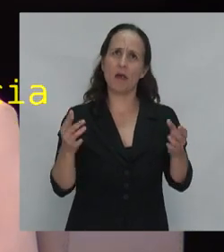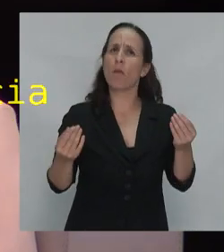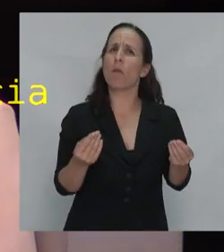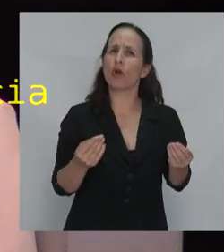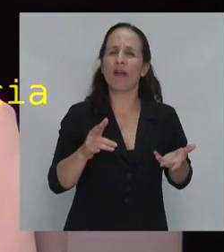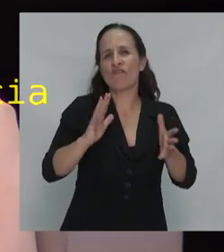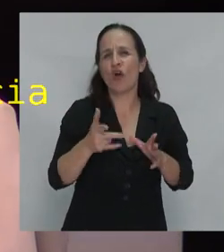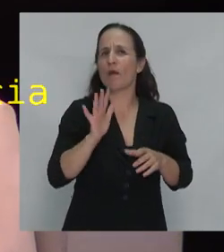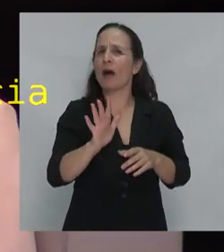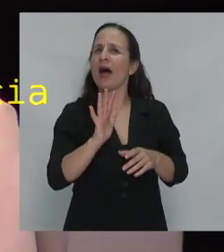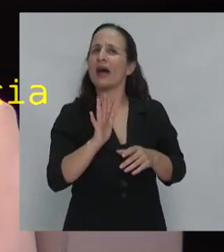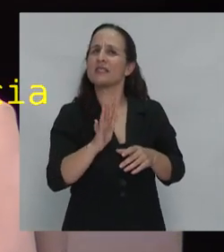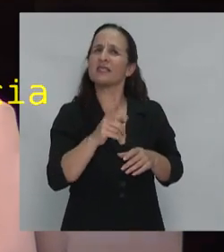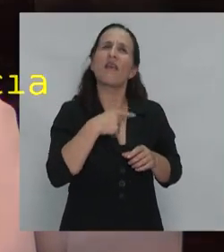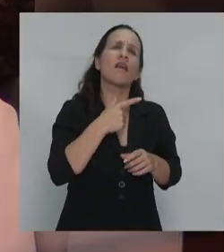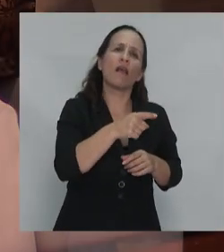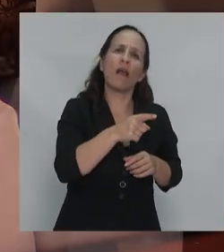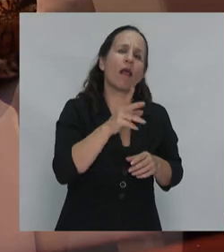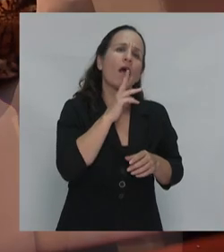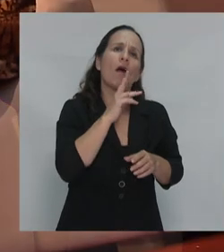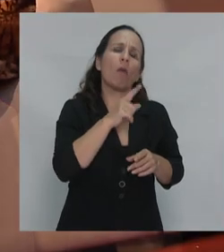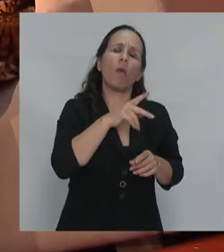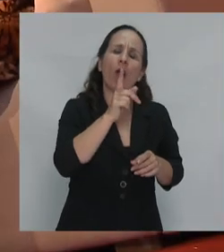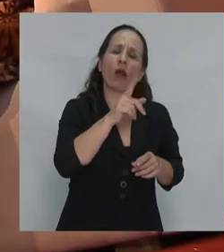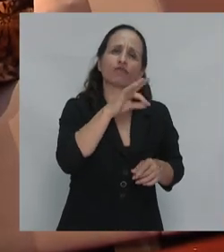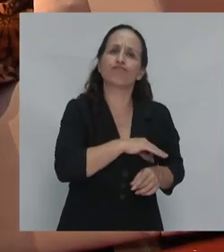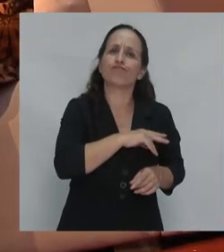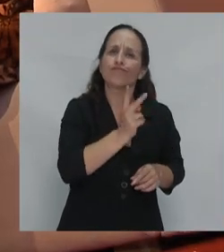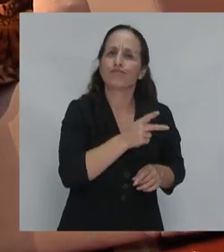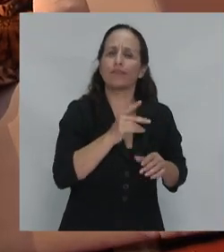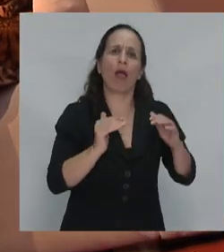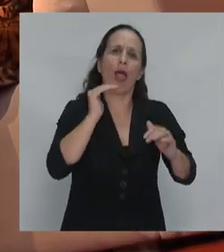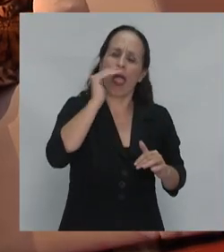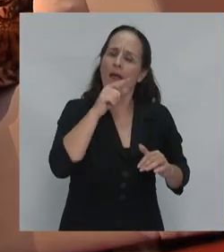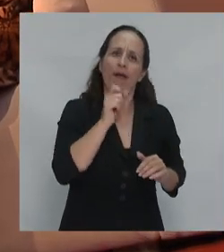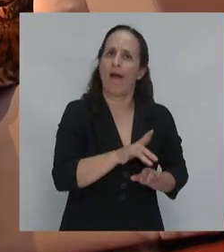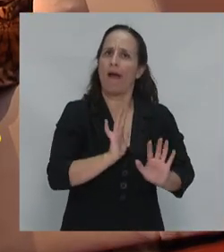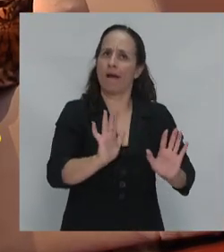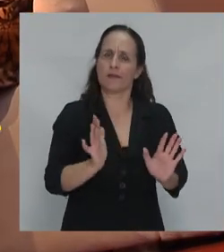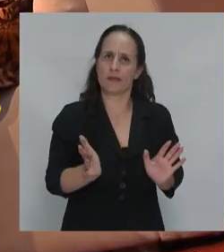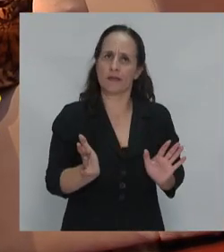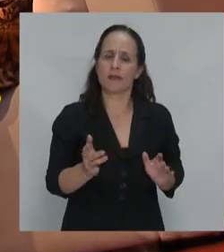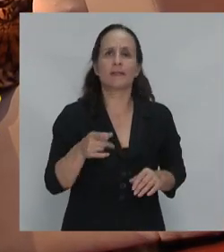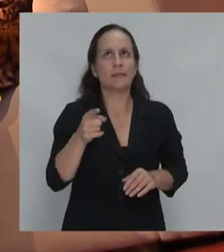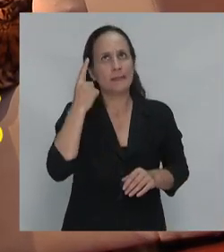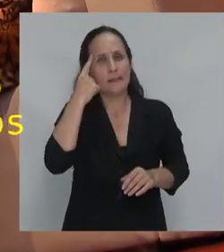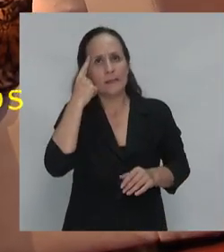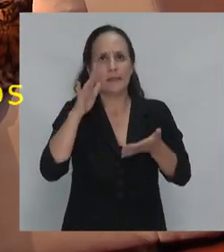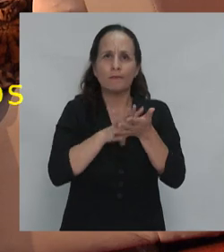So we think that the way to solve this lies